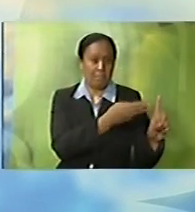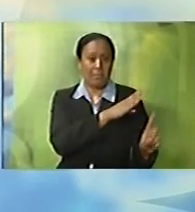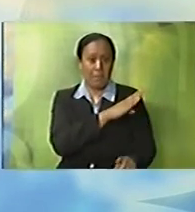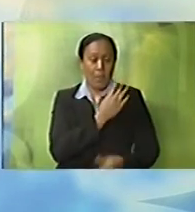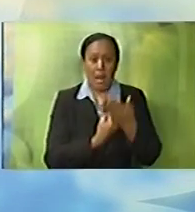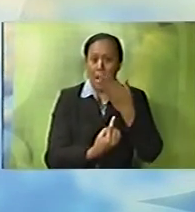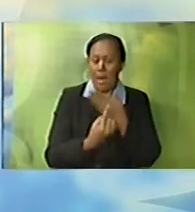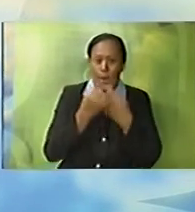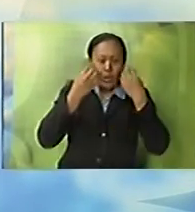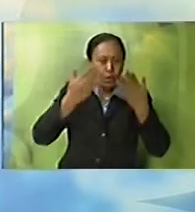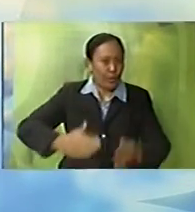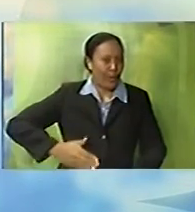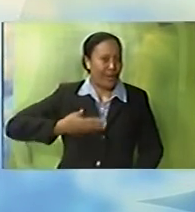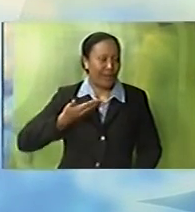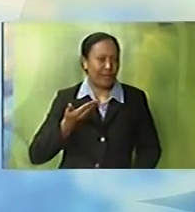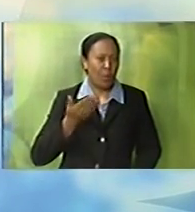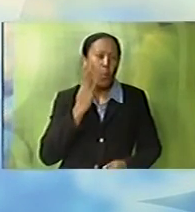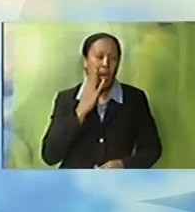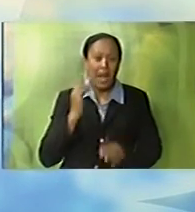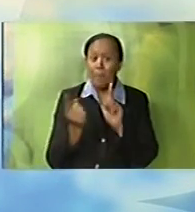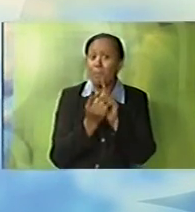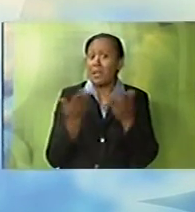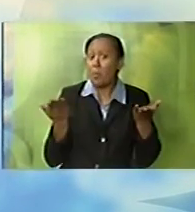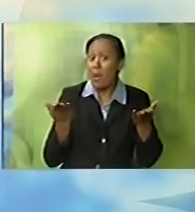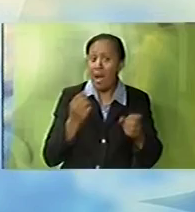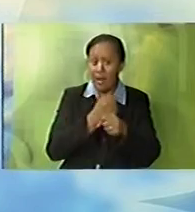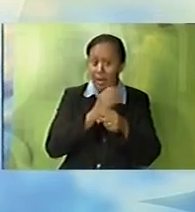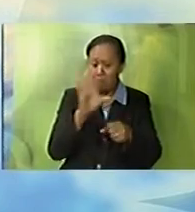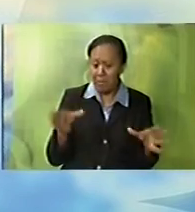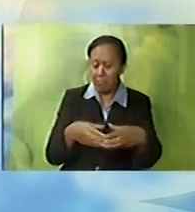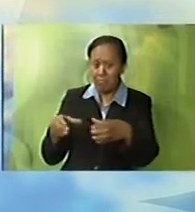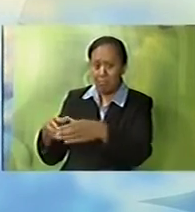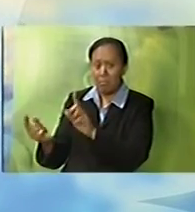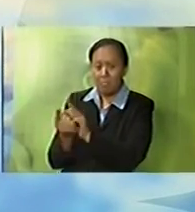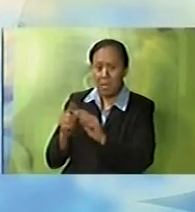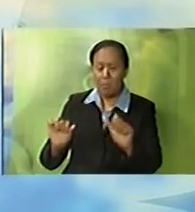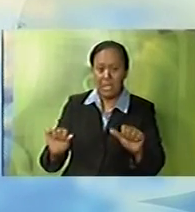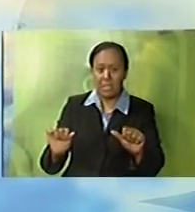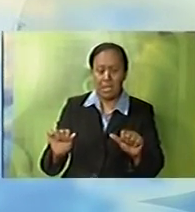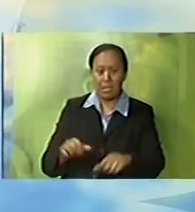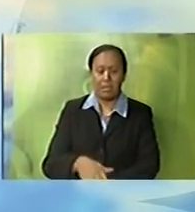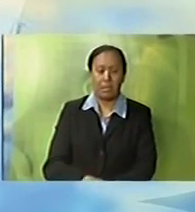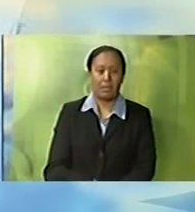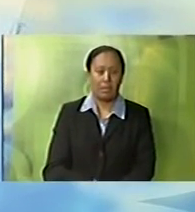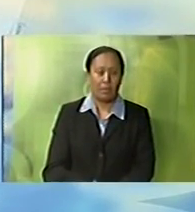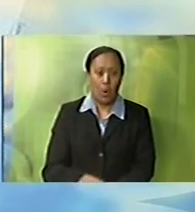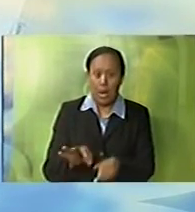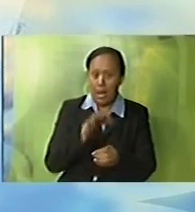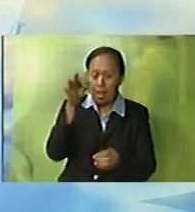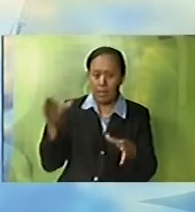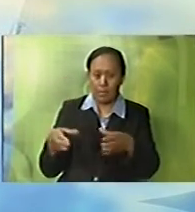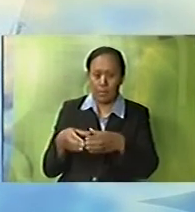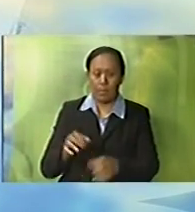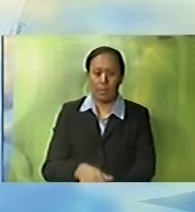was alerted of this interest during his meeting with Zhang Zhaoyang, the president of Tianguan Group and Zhongzhou Natural Gas